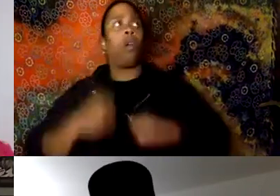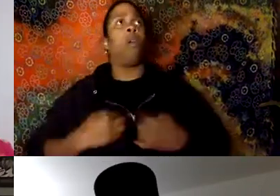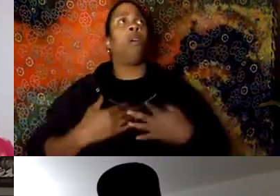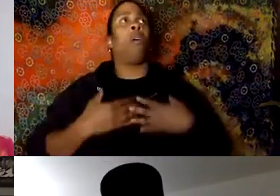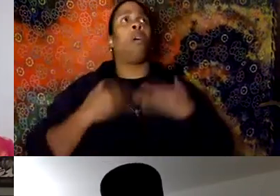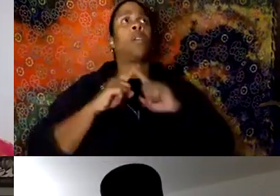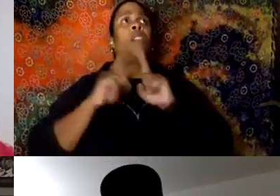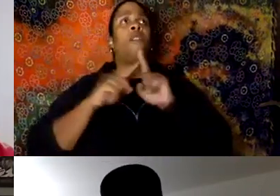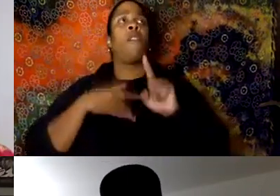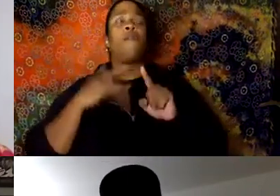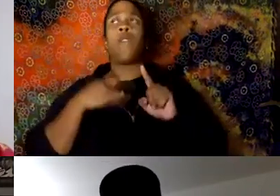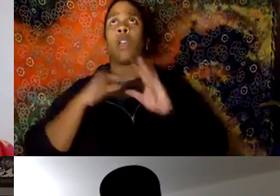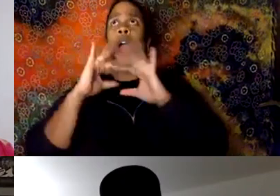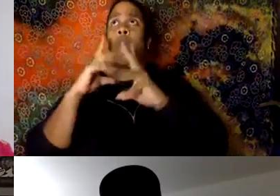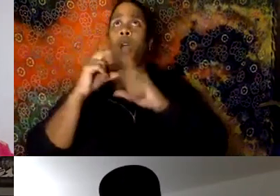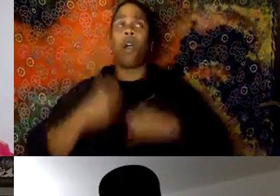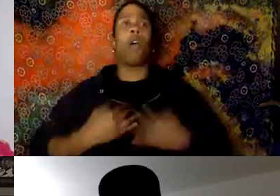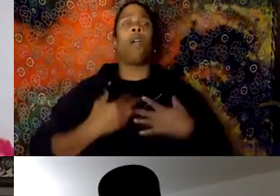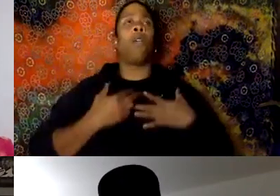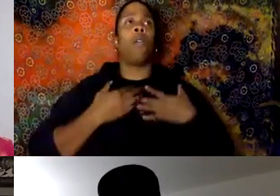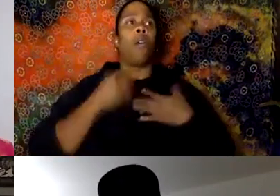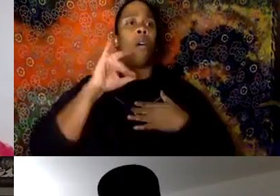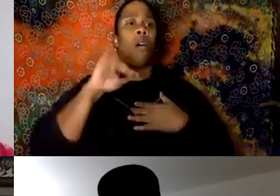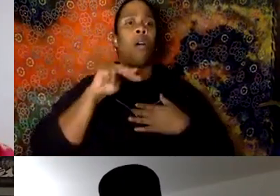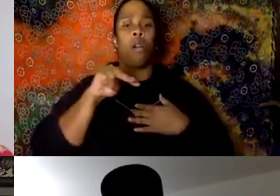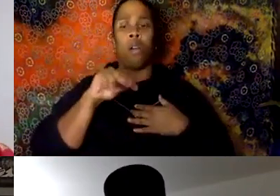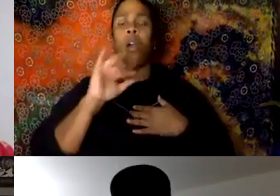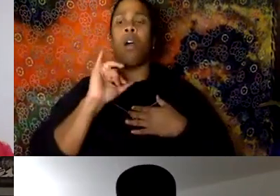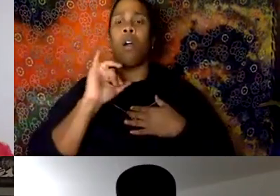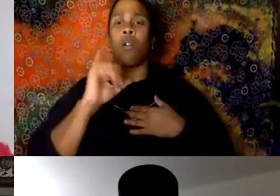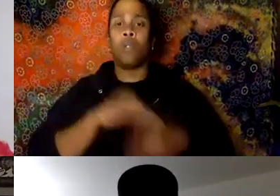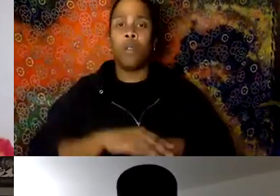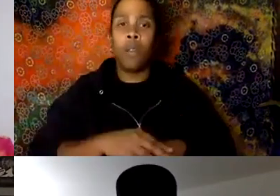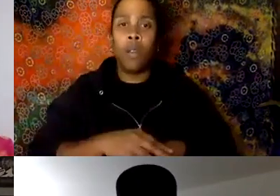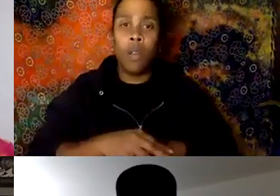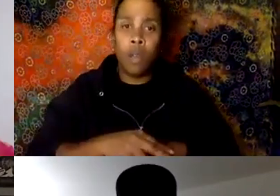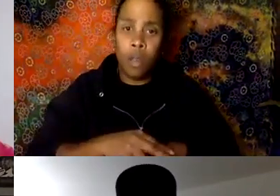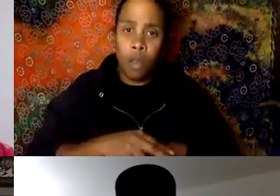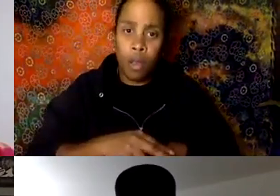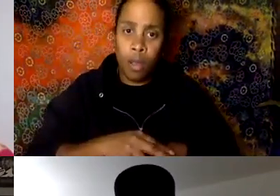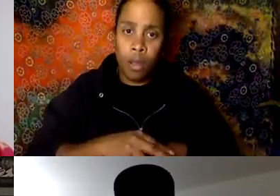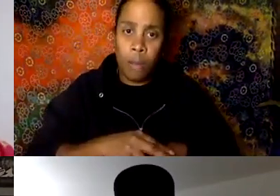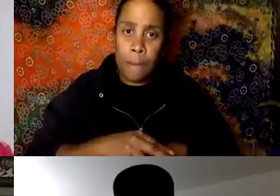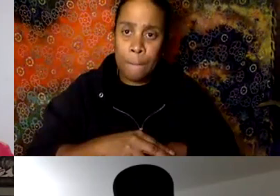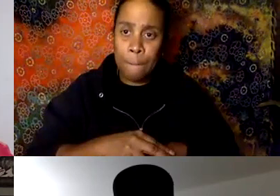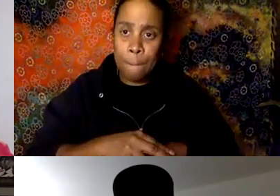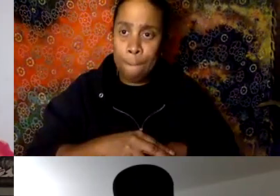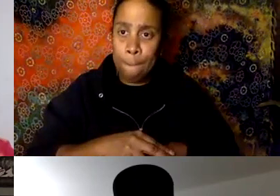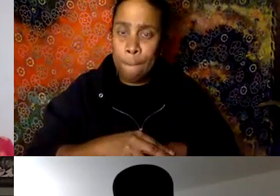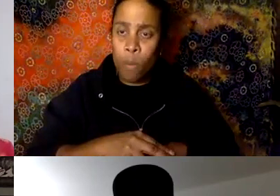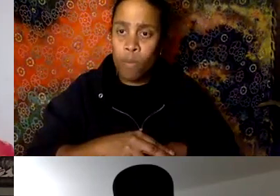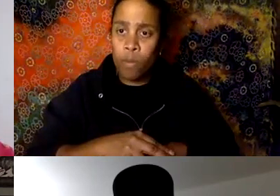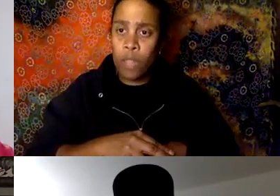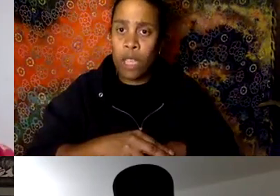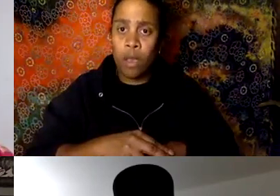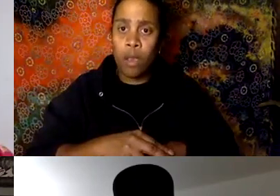Oh, thank you. Yeah, we've just been renaming what Amanda does, and that's part of why I got art in there. Yeah, I mean, the